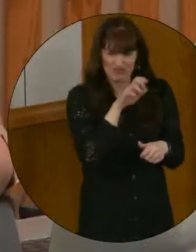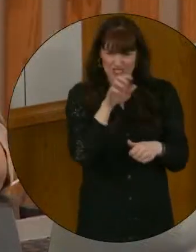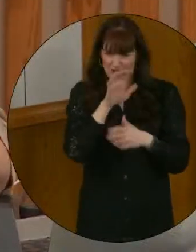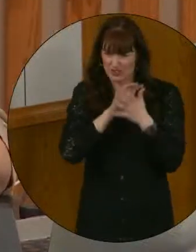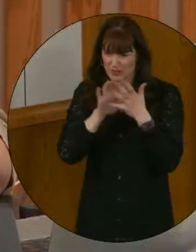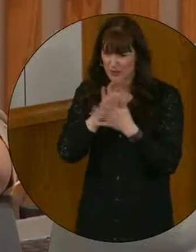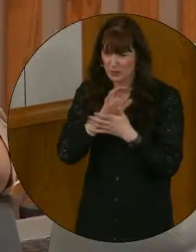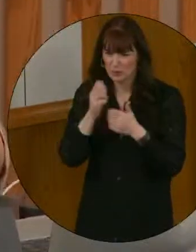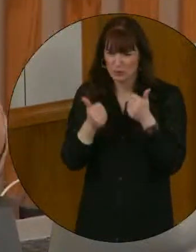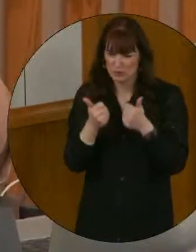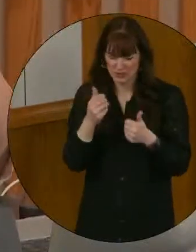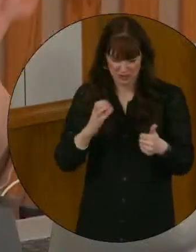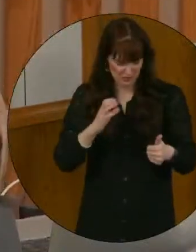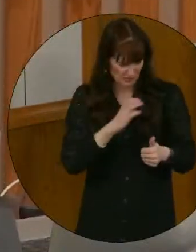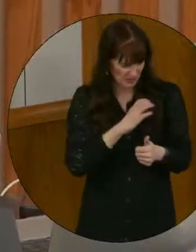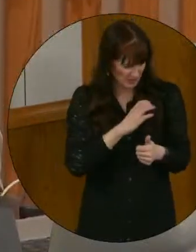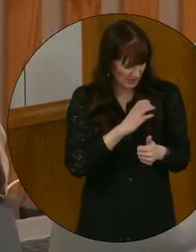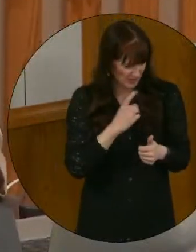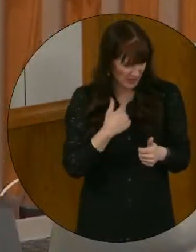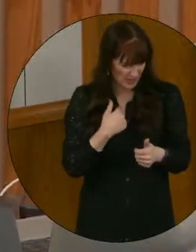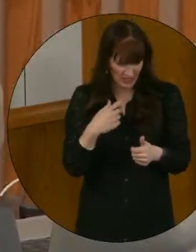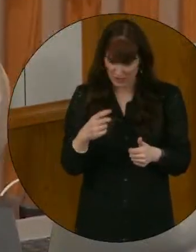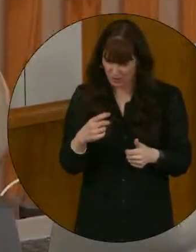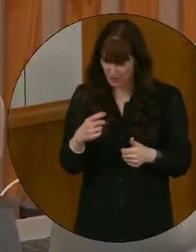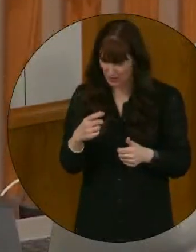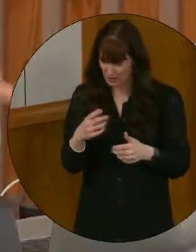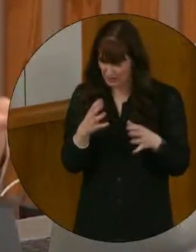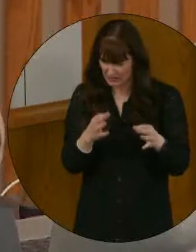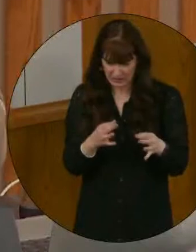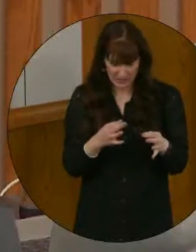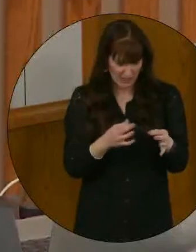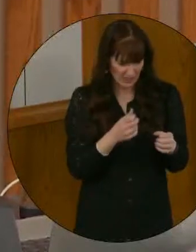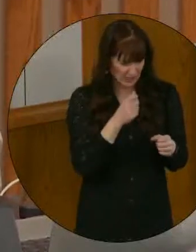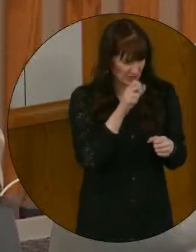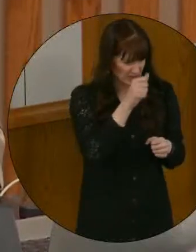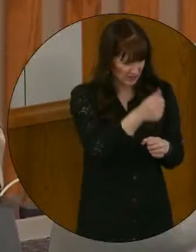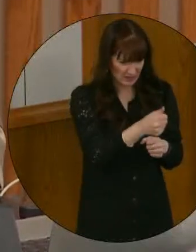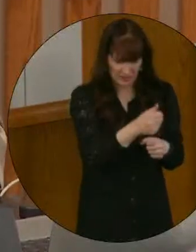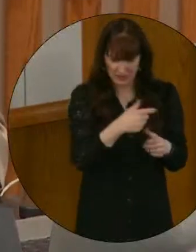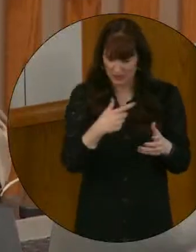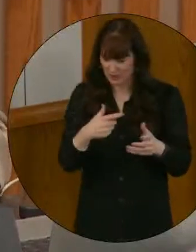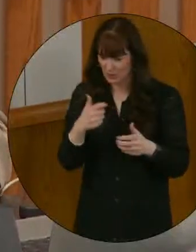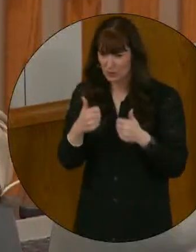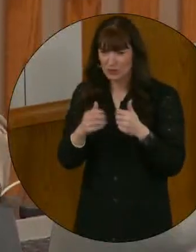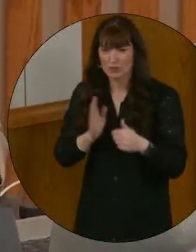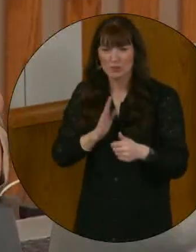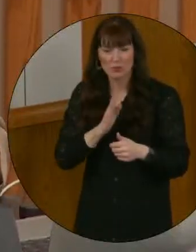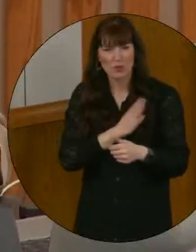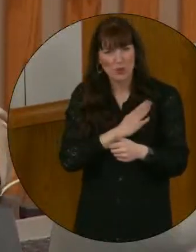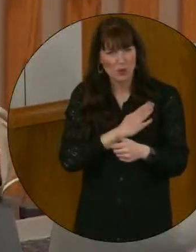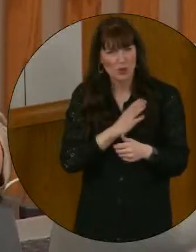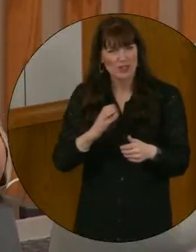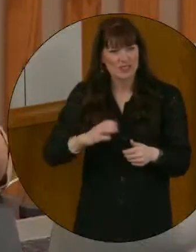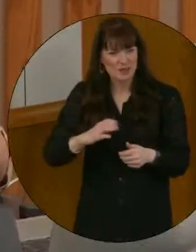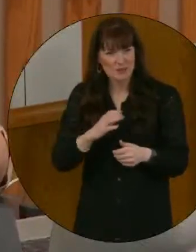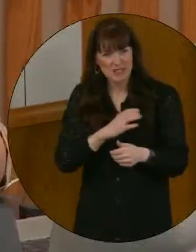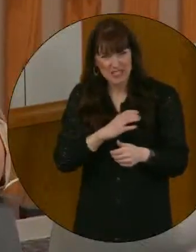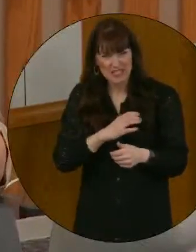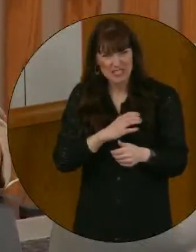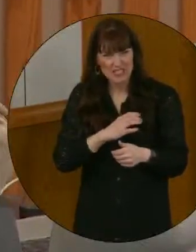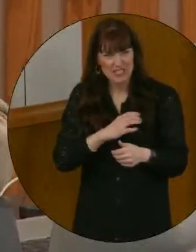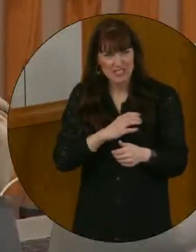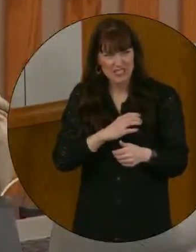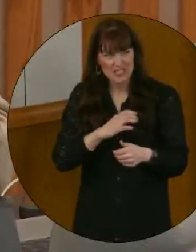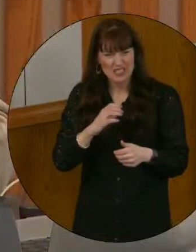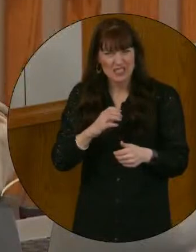which committees I had appointees to and which ones were board functions, committee assignments. There's